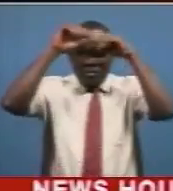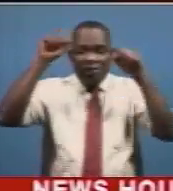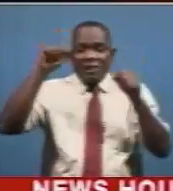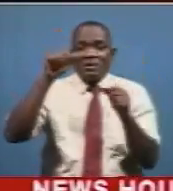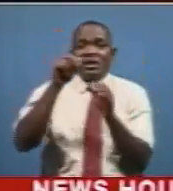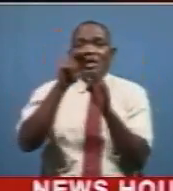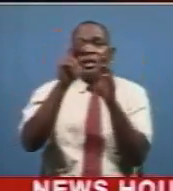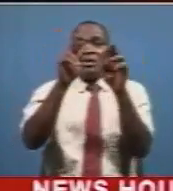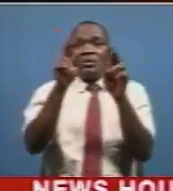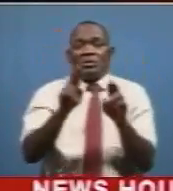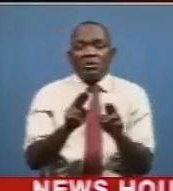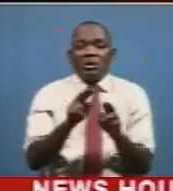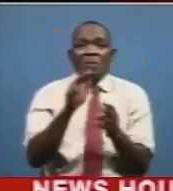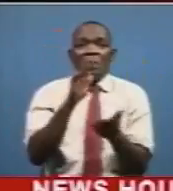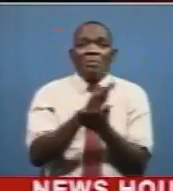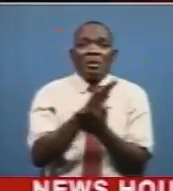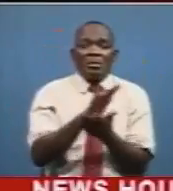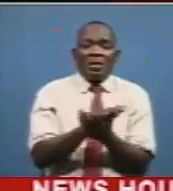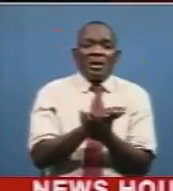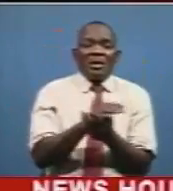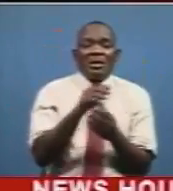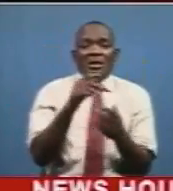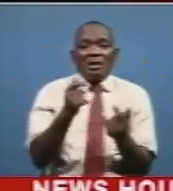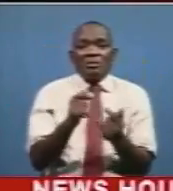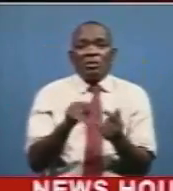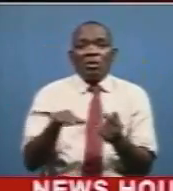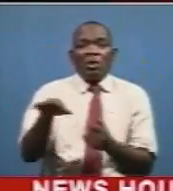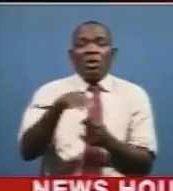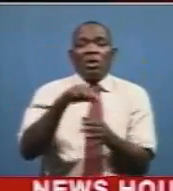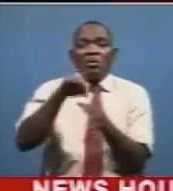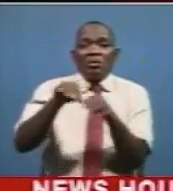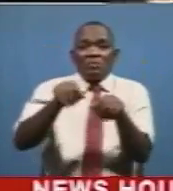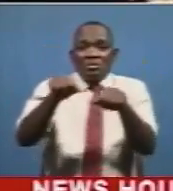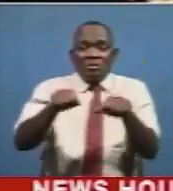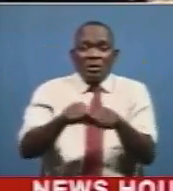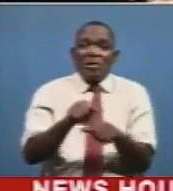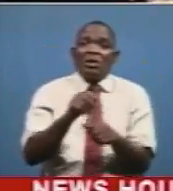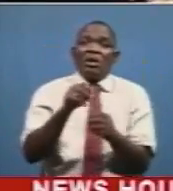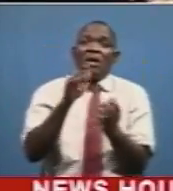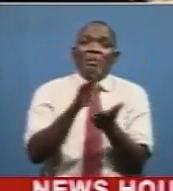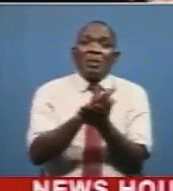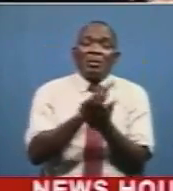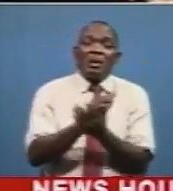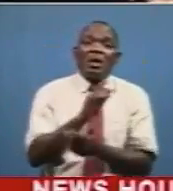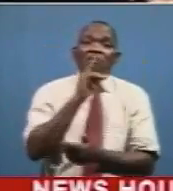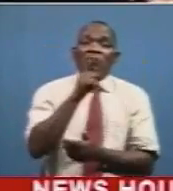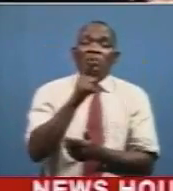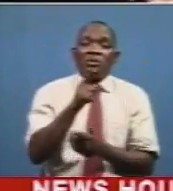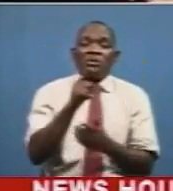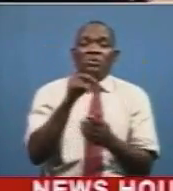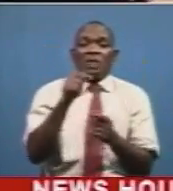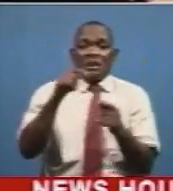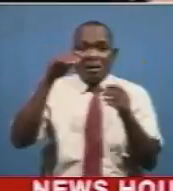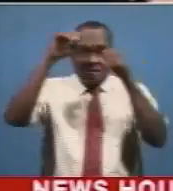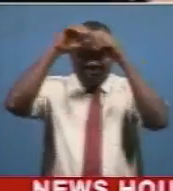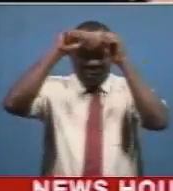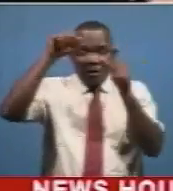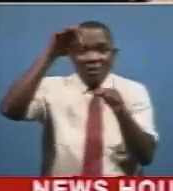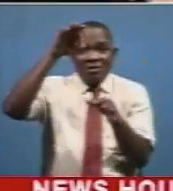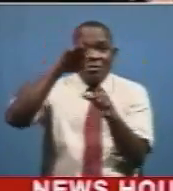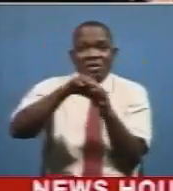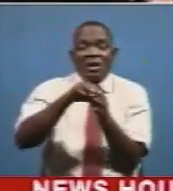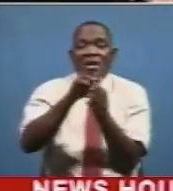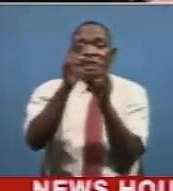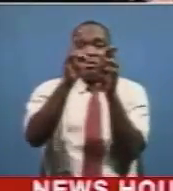results summary sheets Form 10 for all constituencies, the originals of the regional presidential election results collation